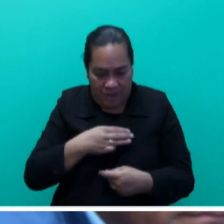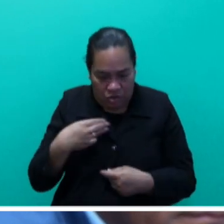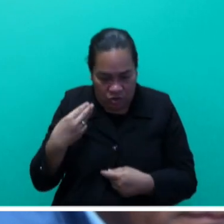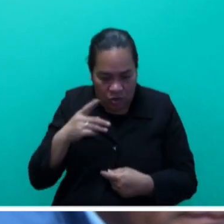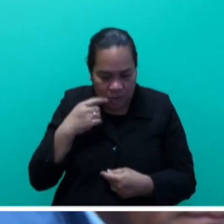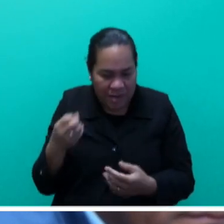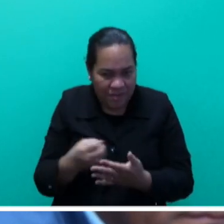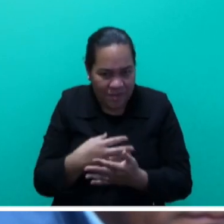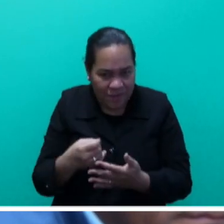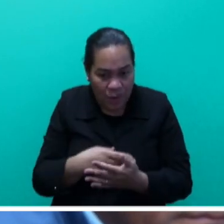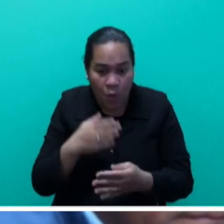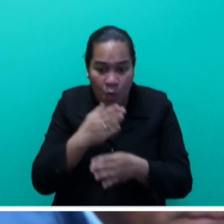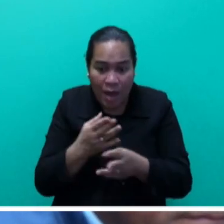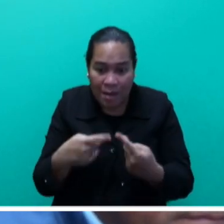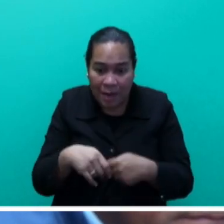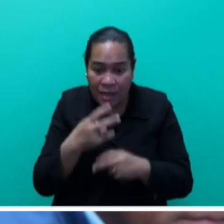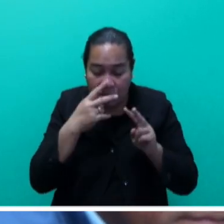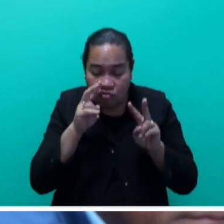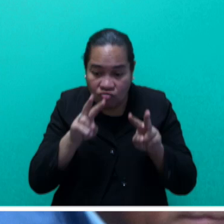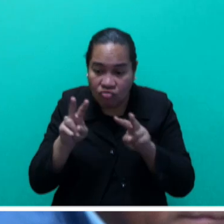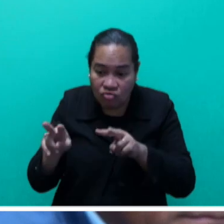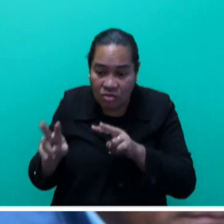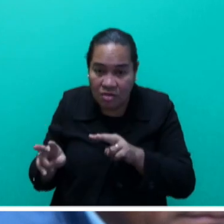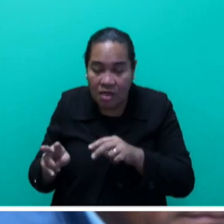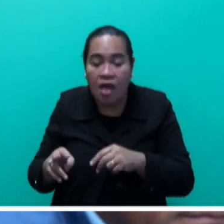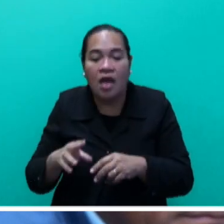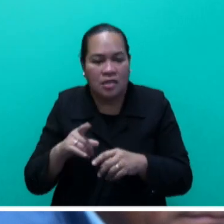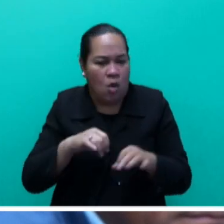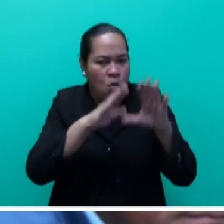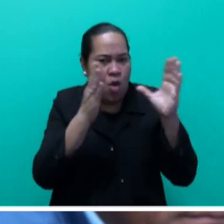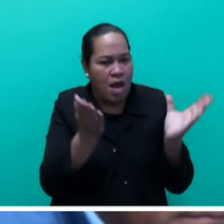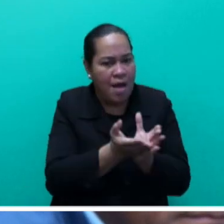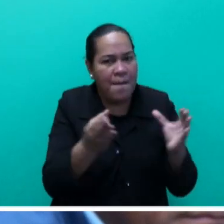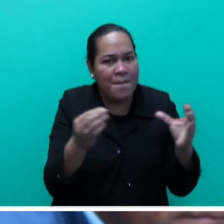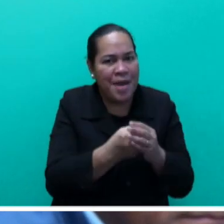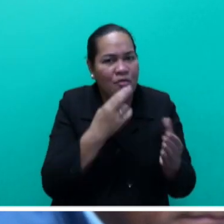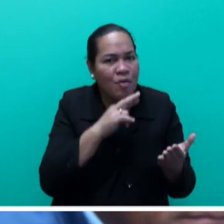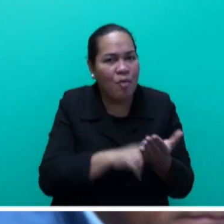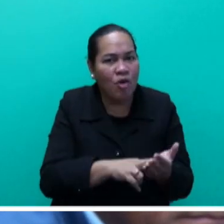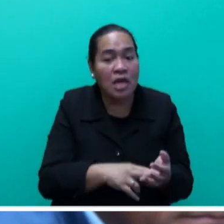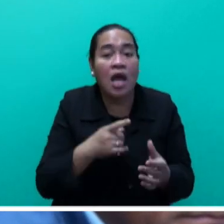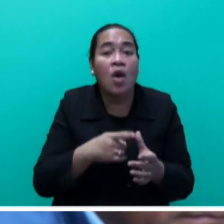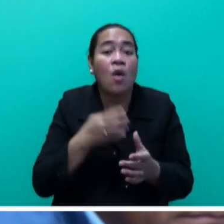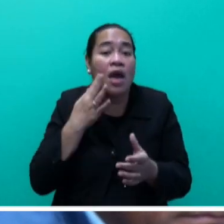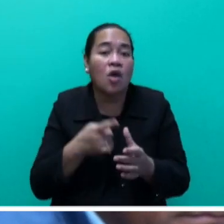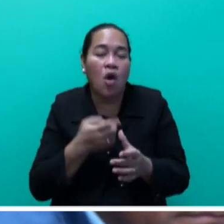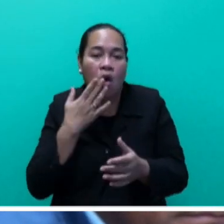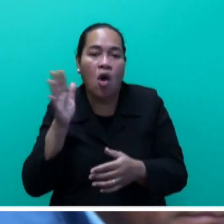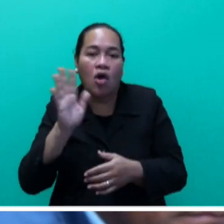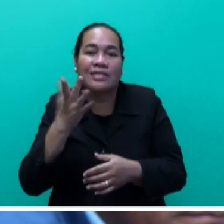general workplace inspections and audits as per the World Bank report of August 23 to